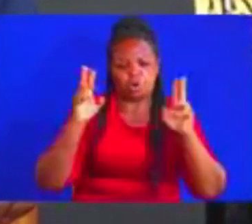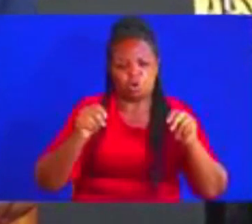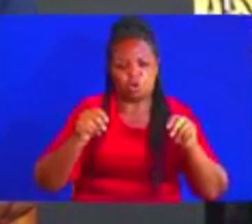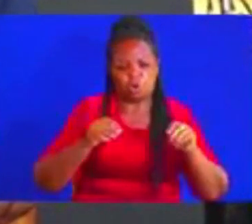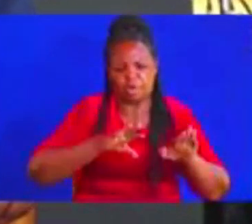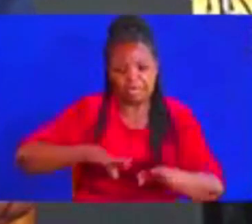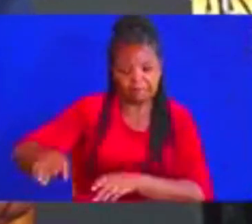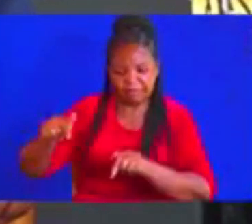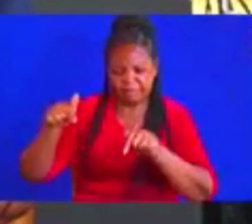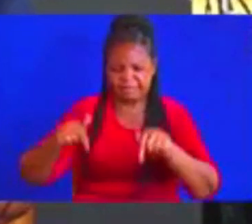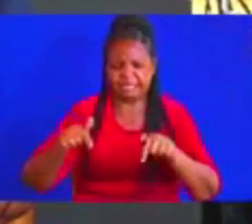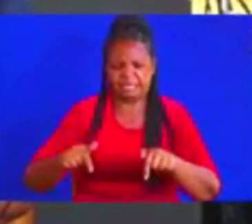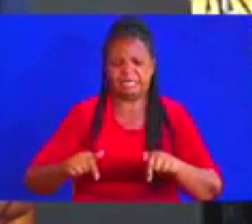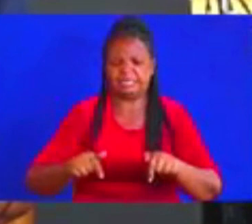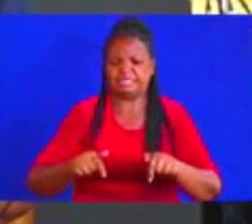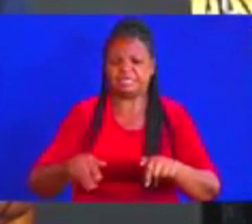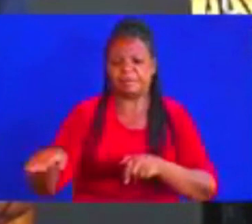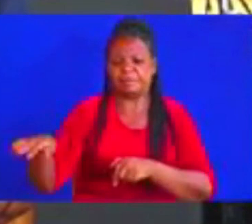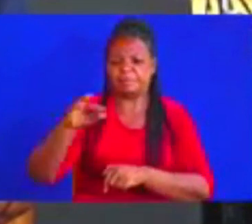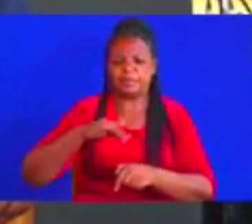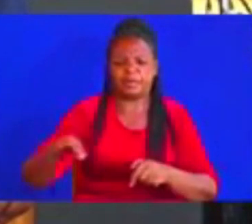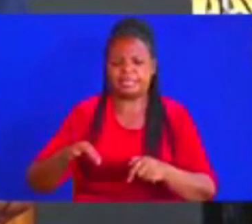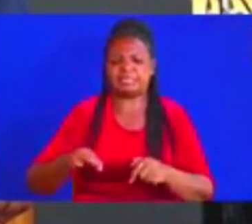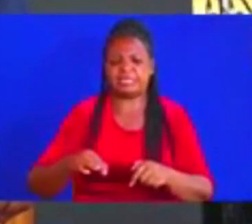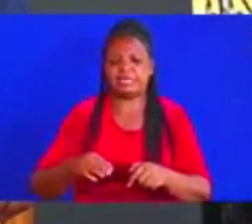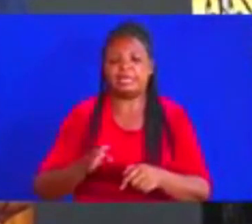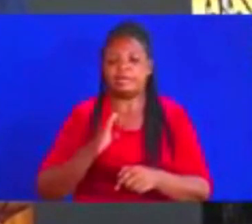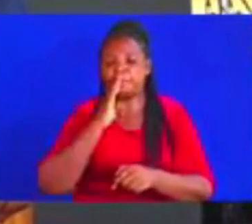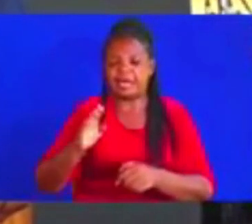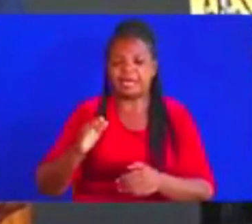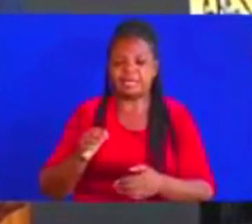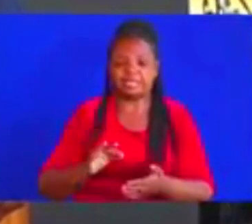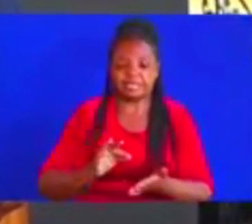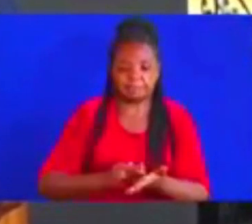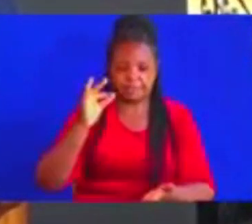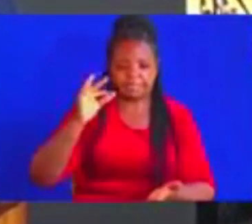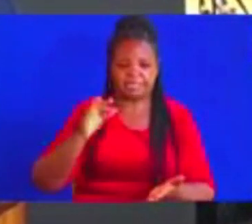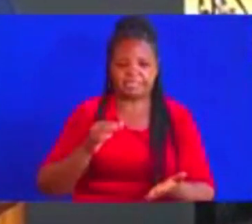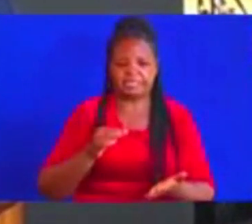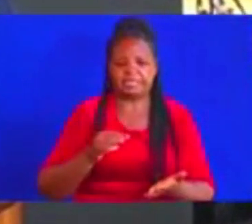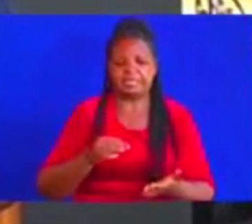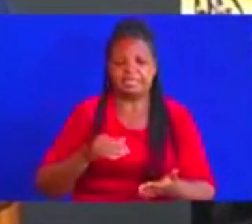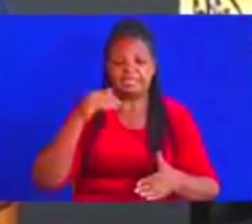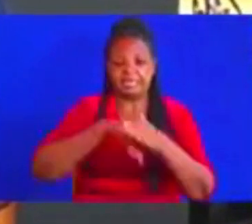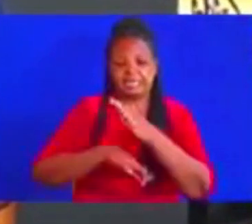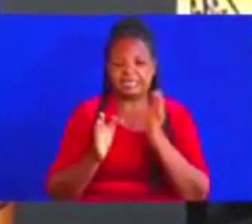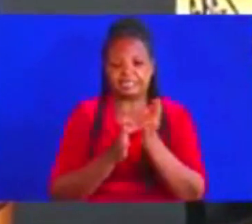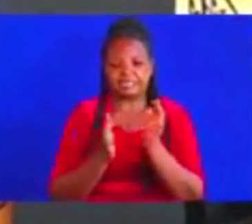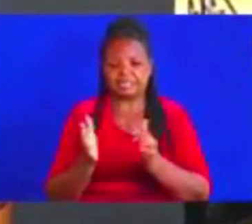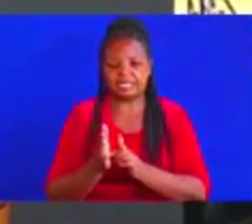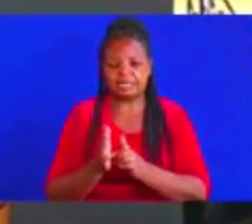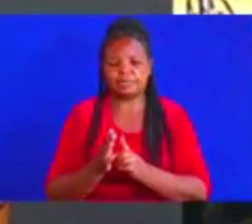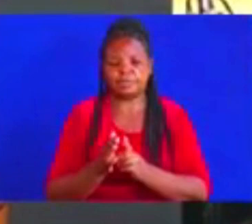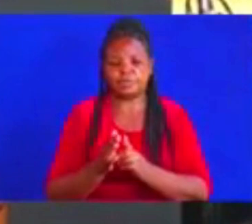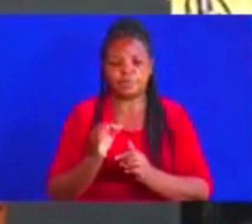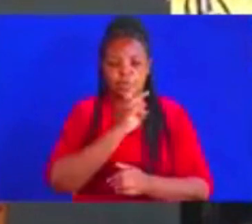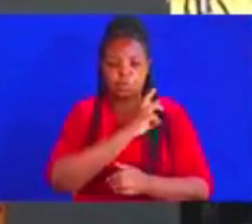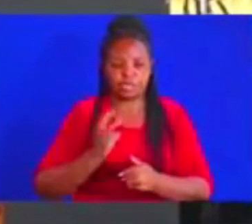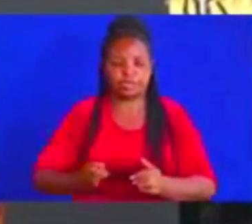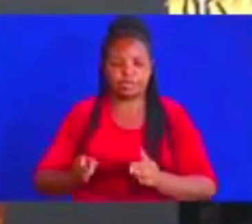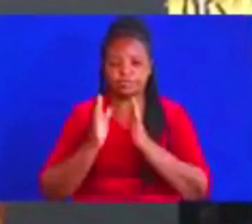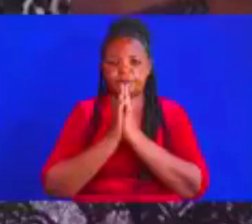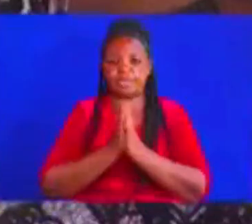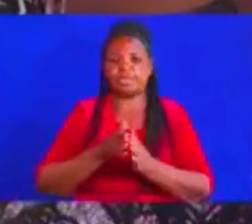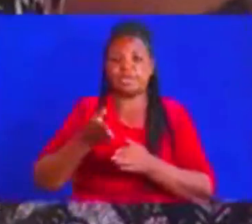leave this place imparted by the Spirit. For in Jesus' matchless name we have prayed. Amen.